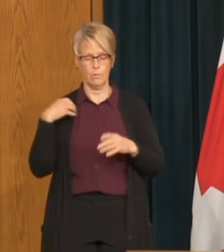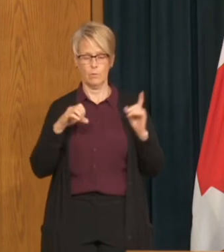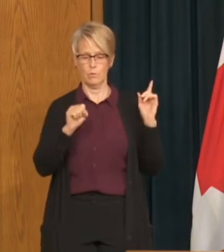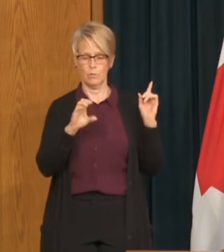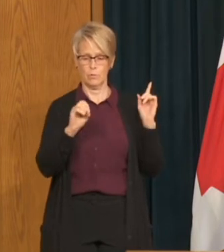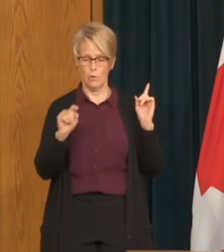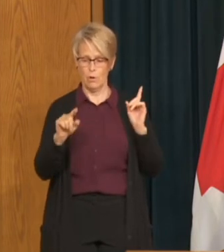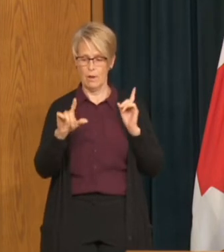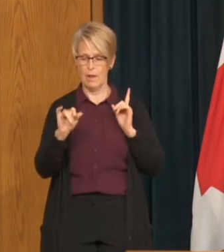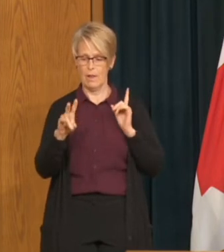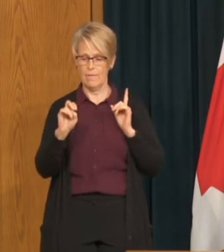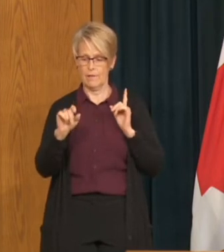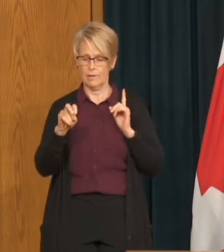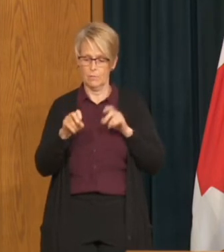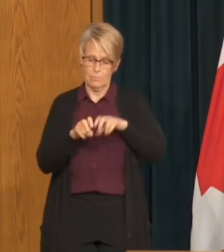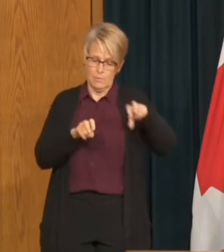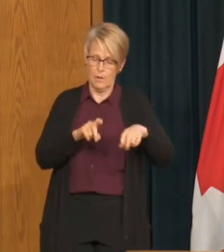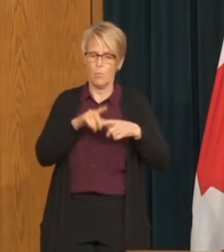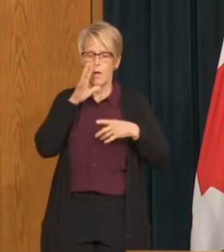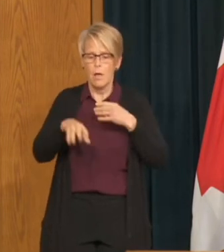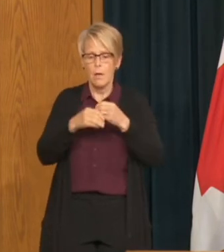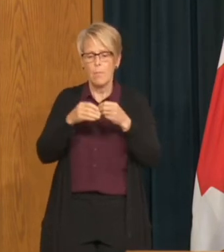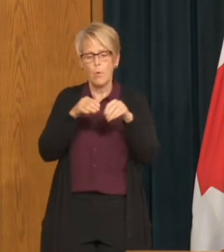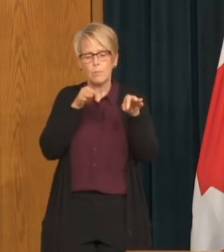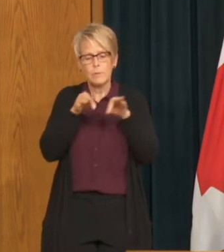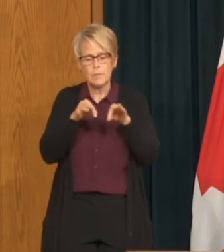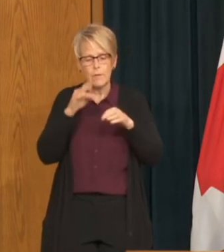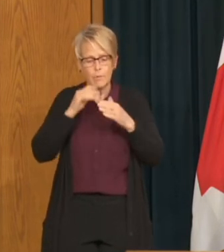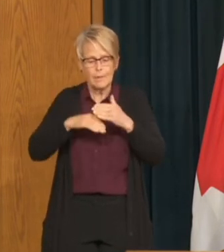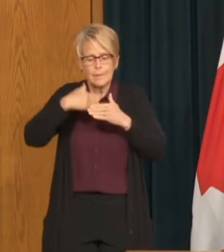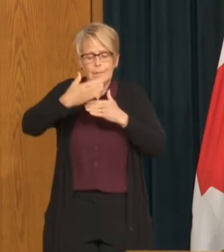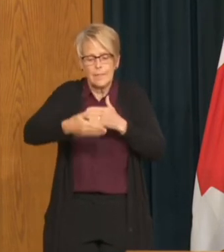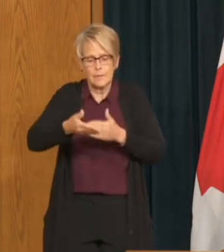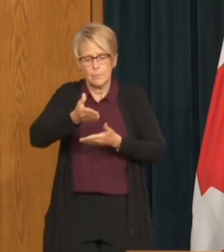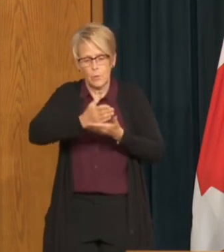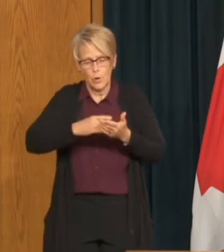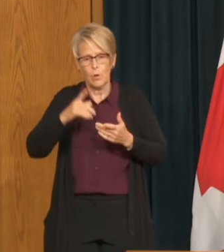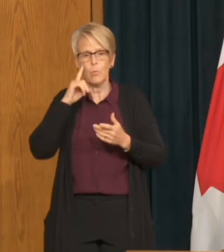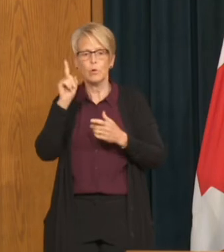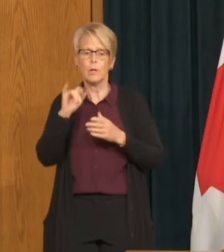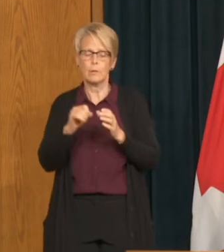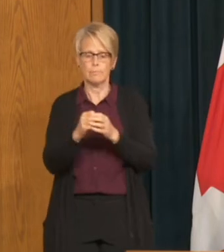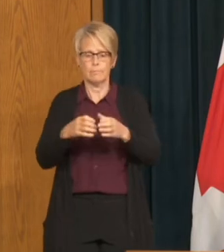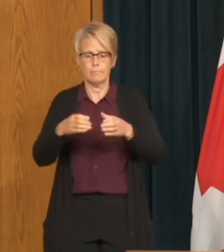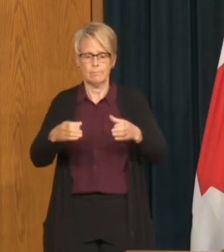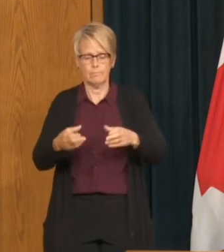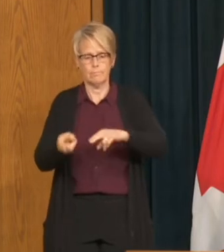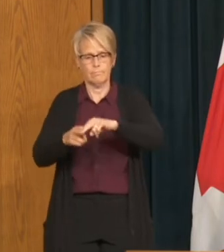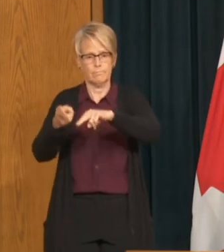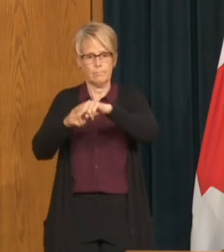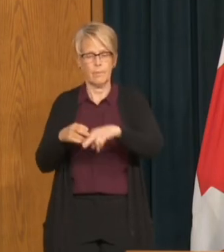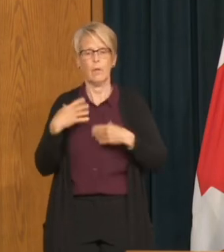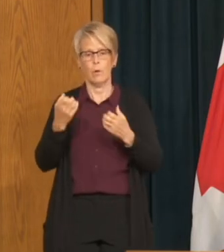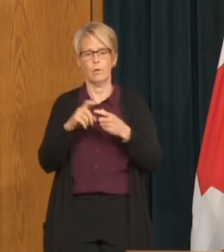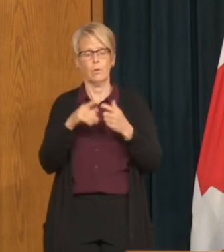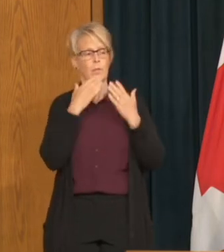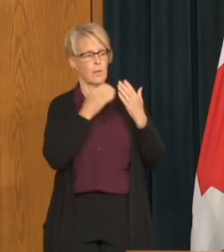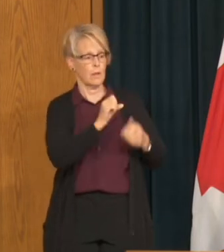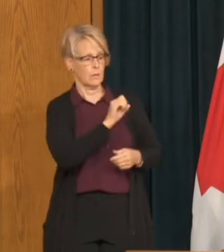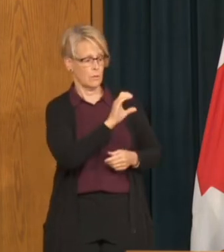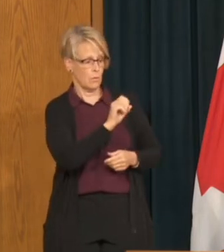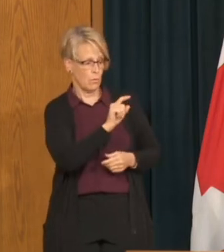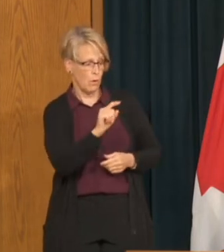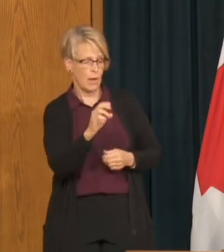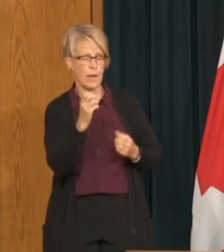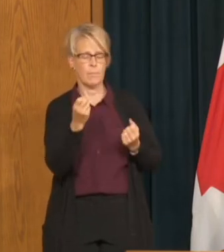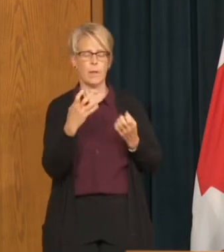additional details on the next phase of health services resumption at the Saskatchewan Health Authority. I want to thank Scott and the thousands